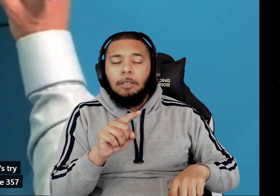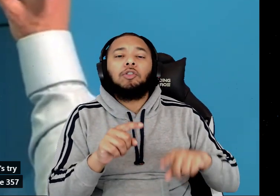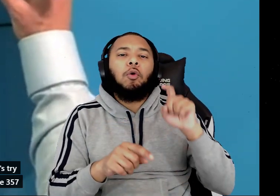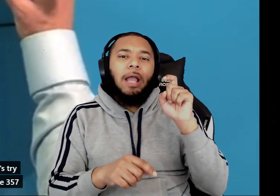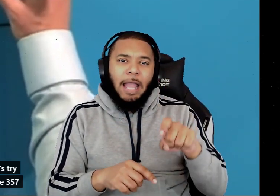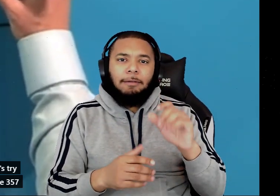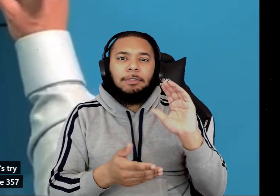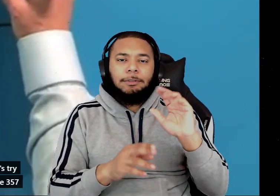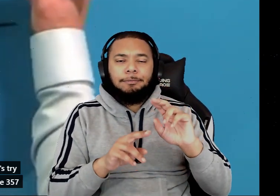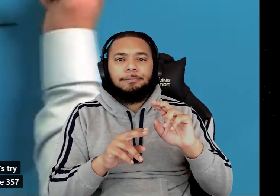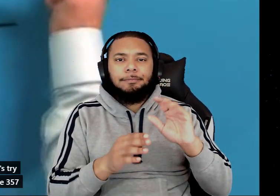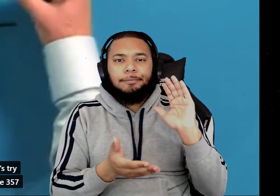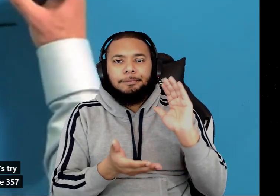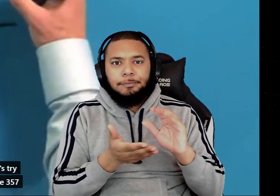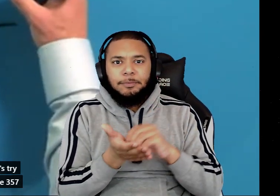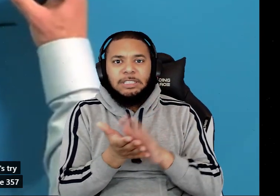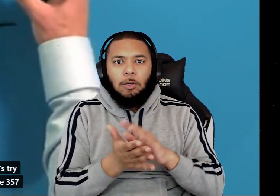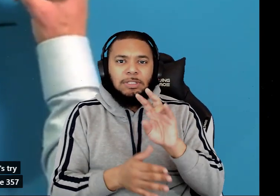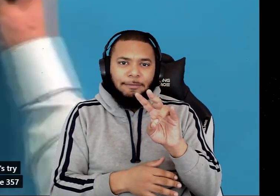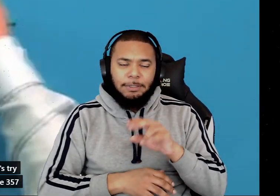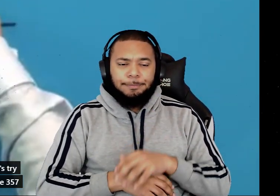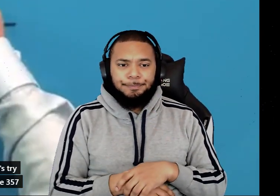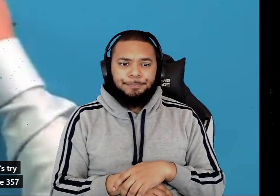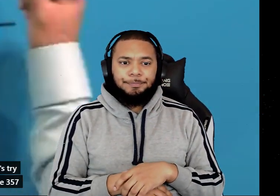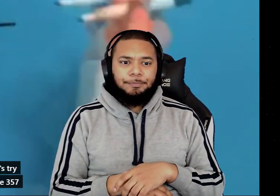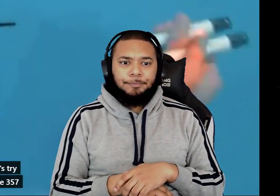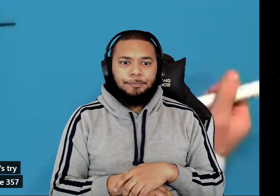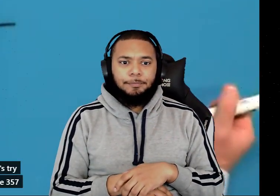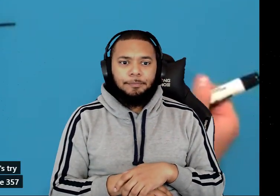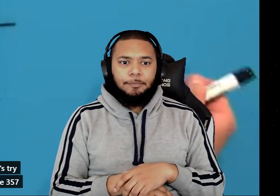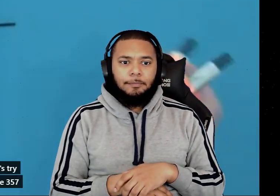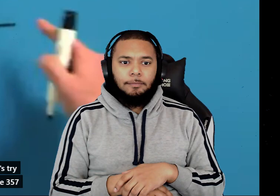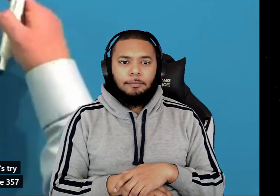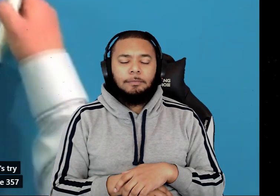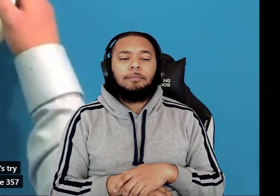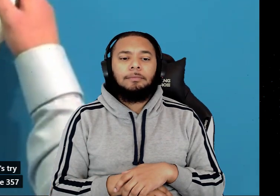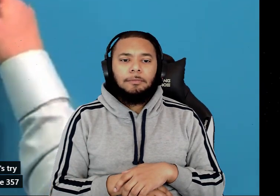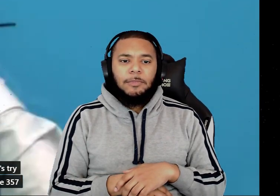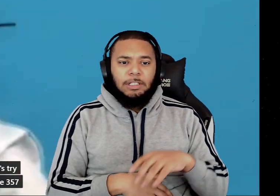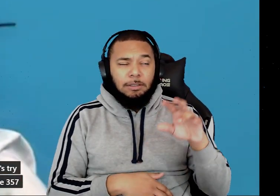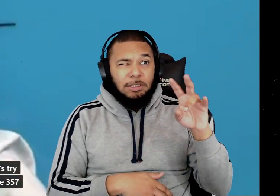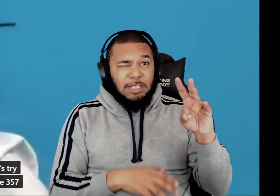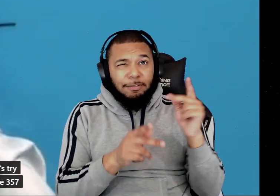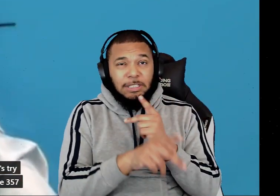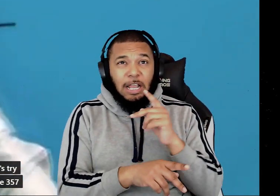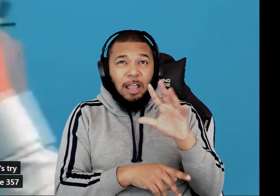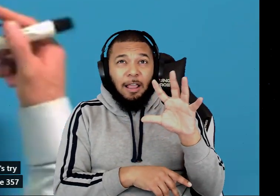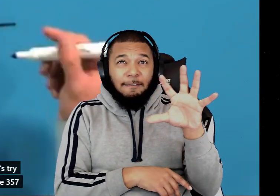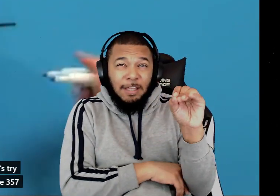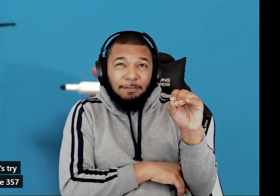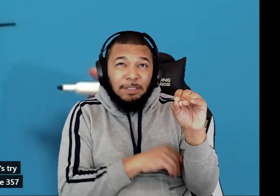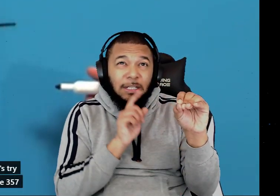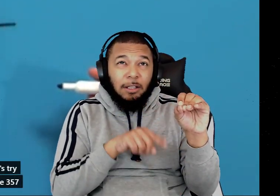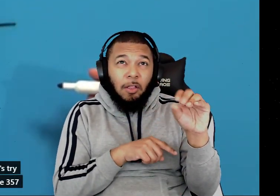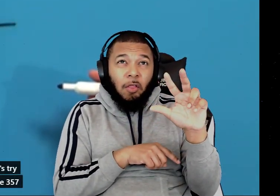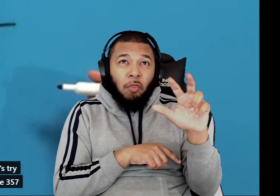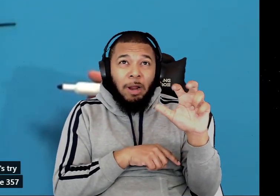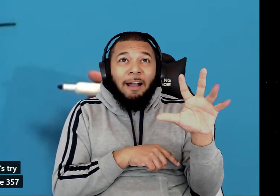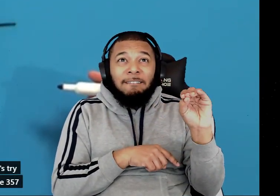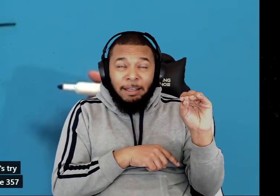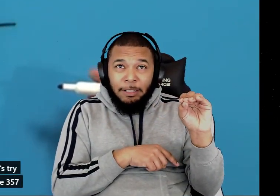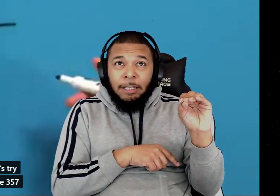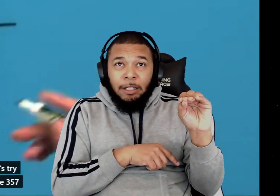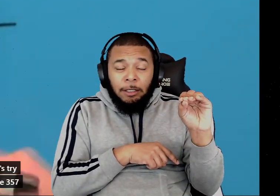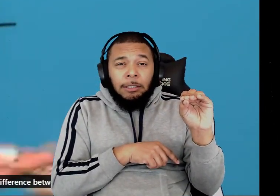7. So 807. Let's try that. 7 times 50 would be